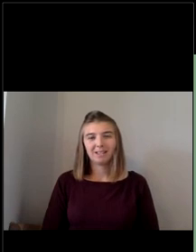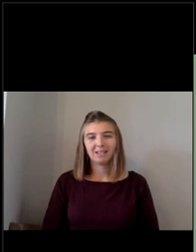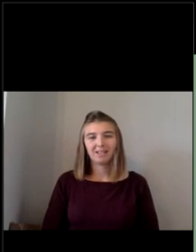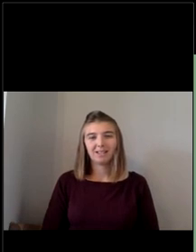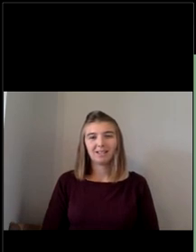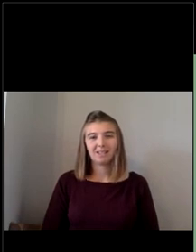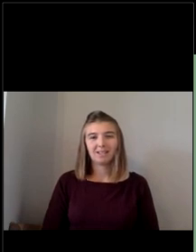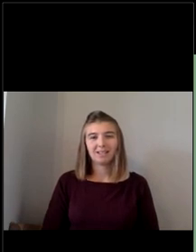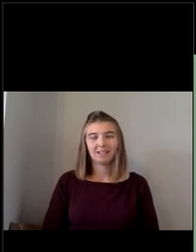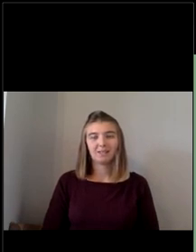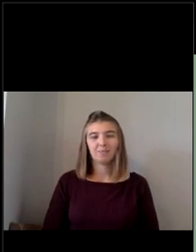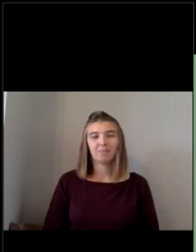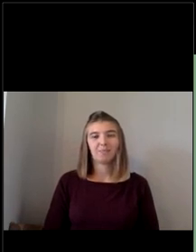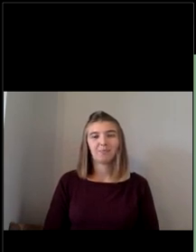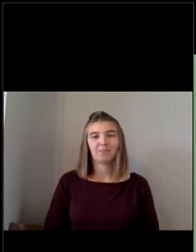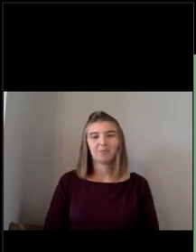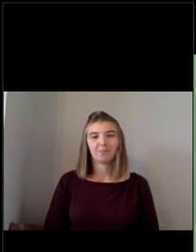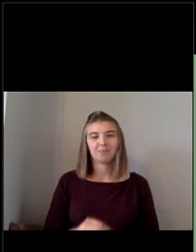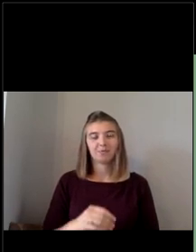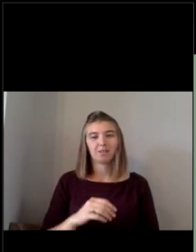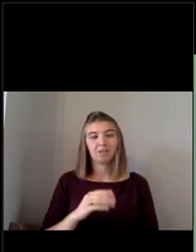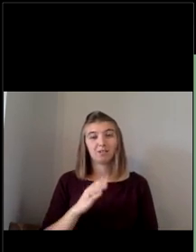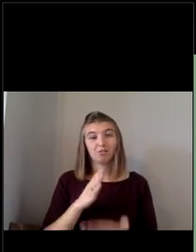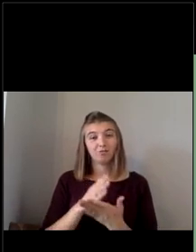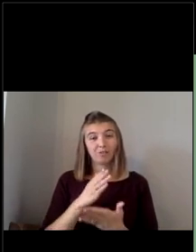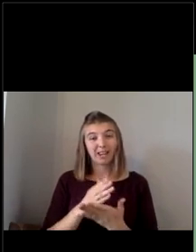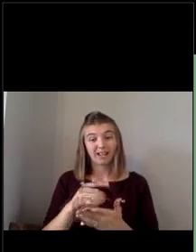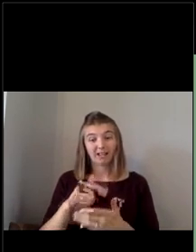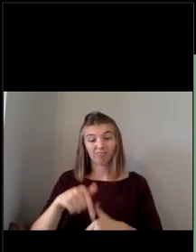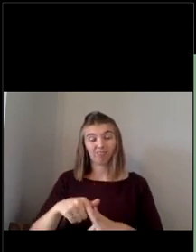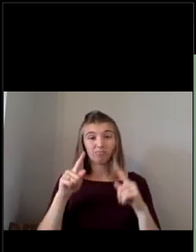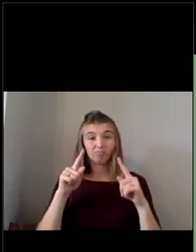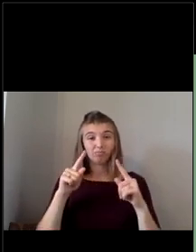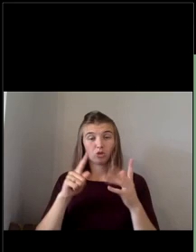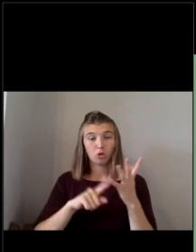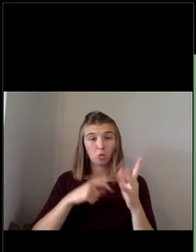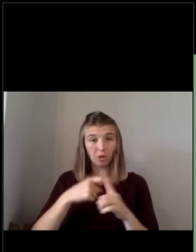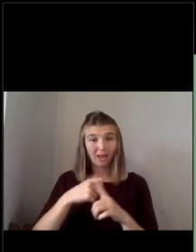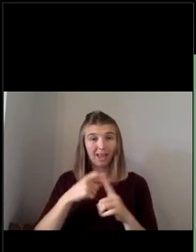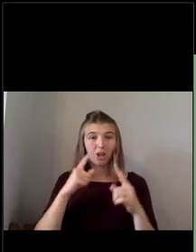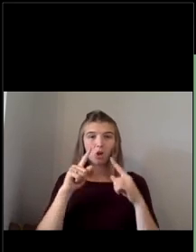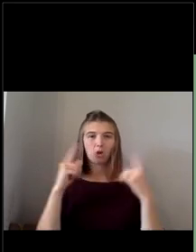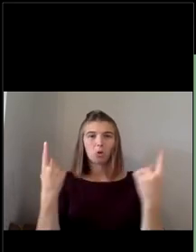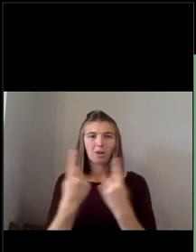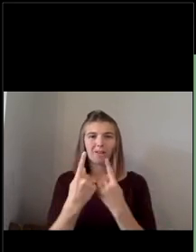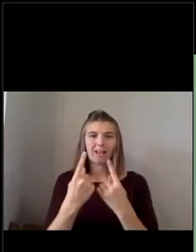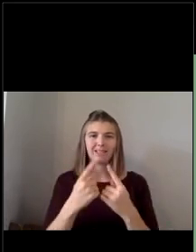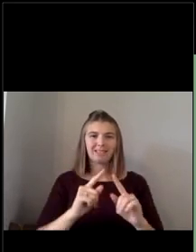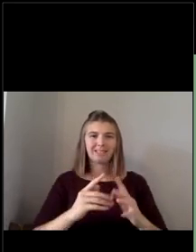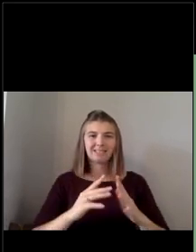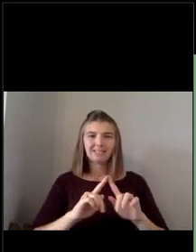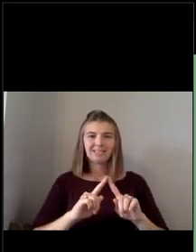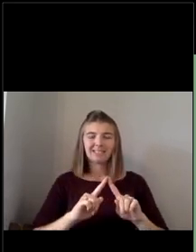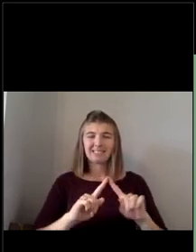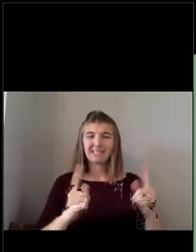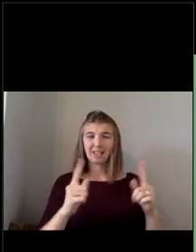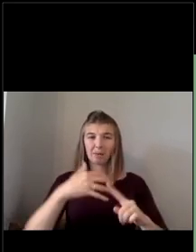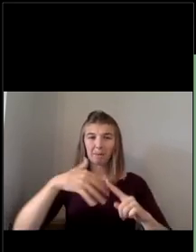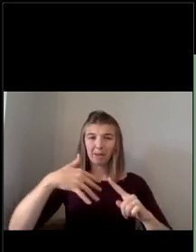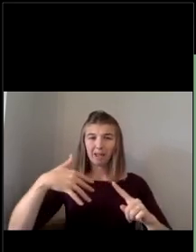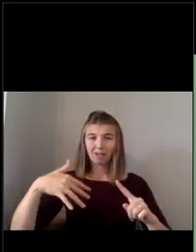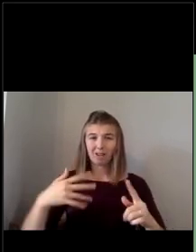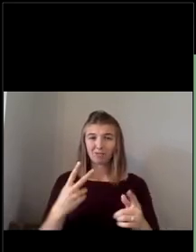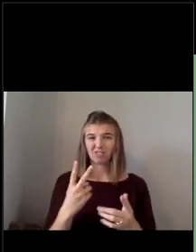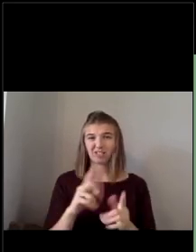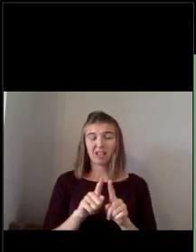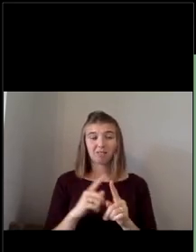notion. So the university landscape in the UK in particular has changed and continues to change, especially in the last 20 years or